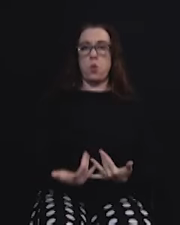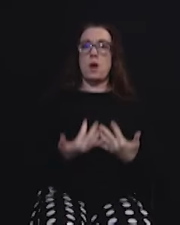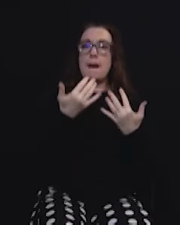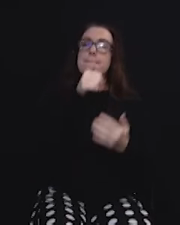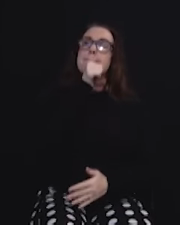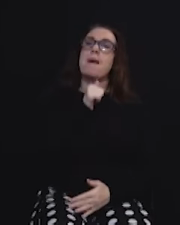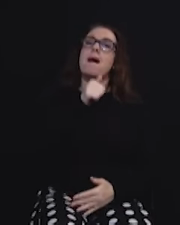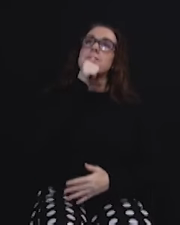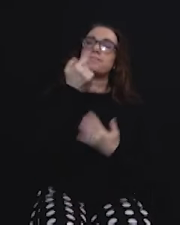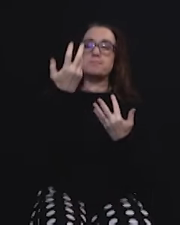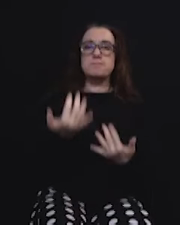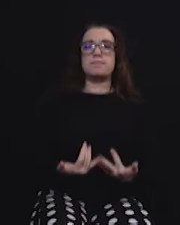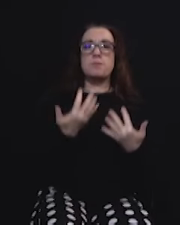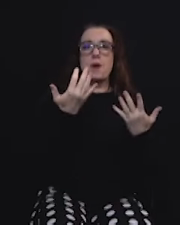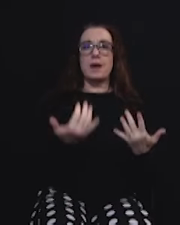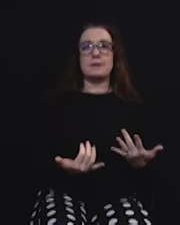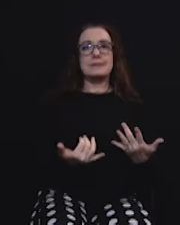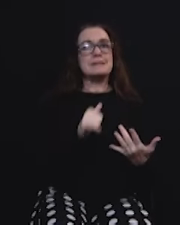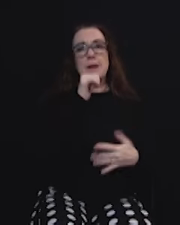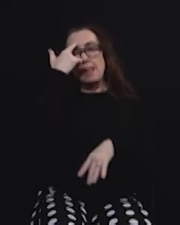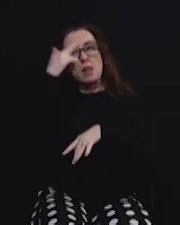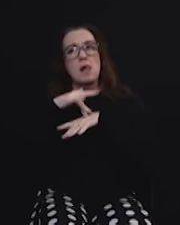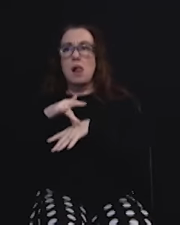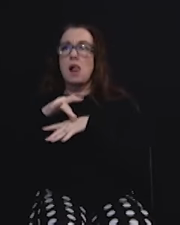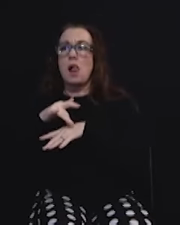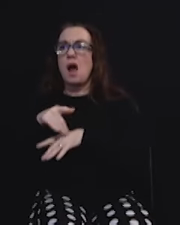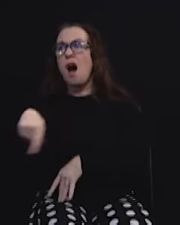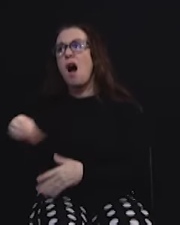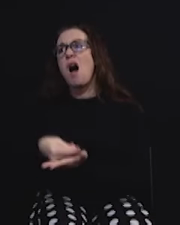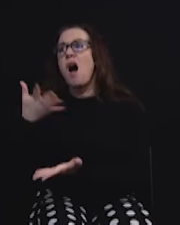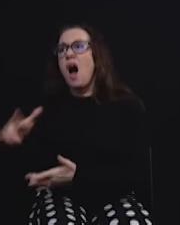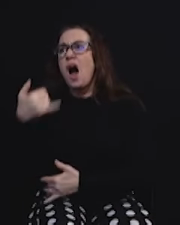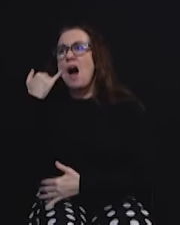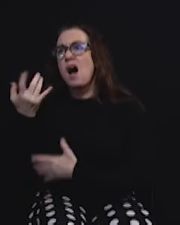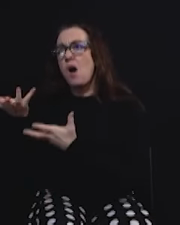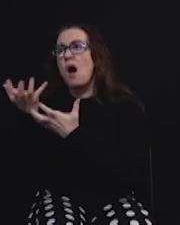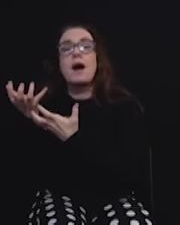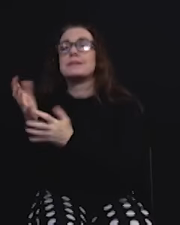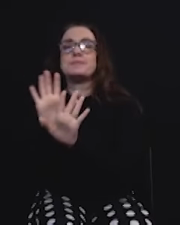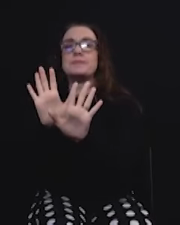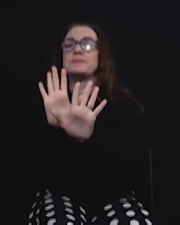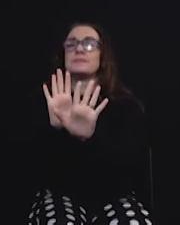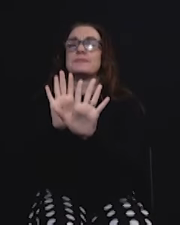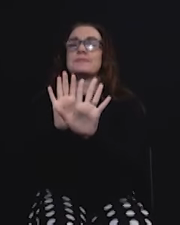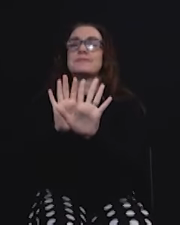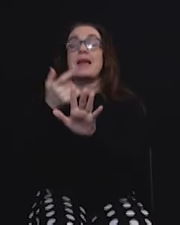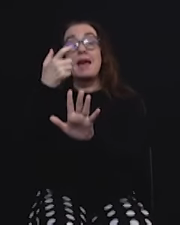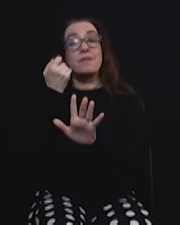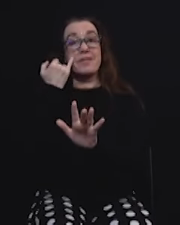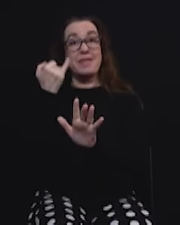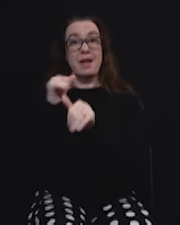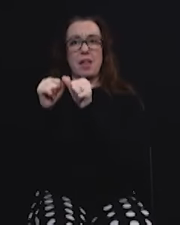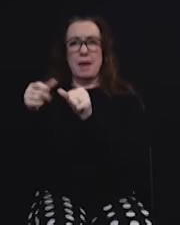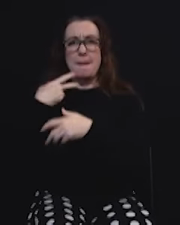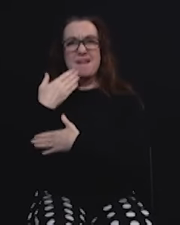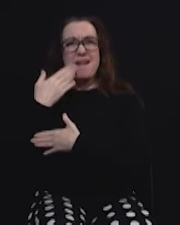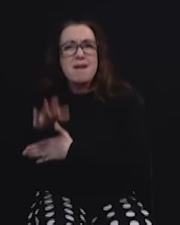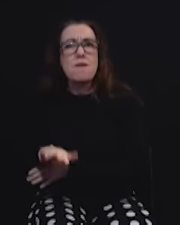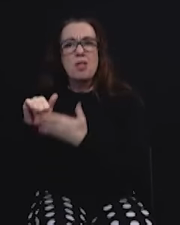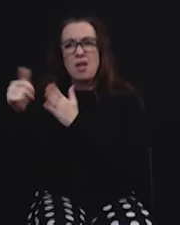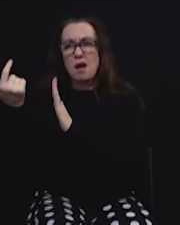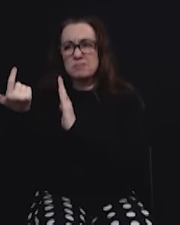him. Do not fret over those who prosper in their way, over those who carry out evil